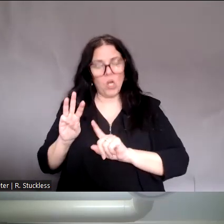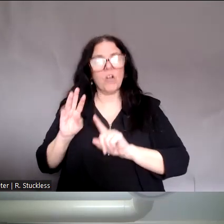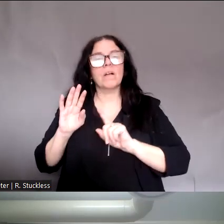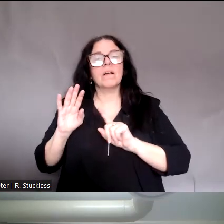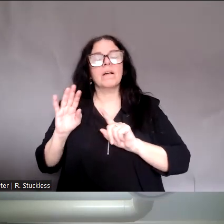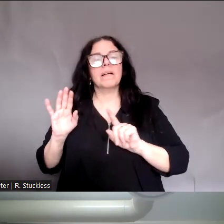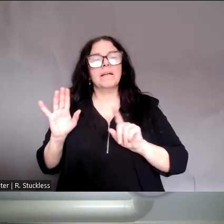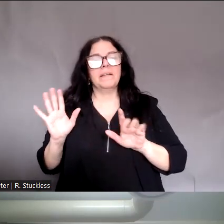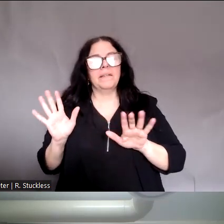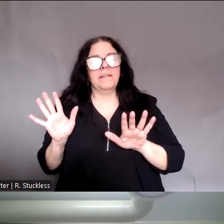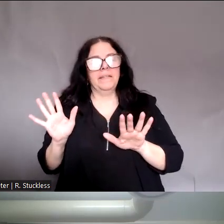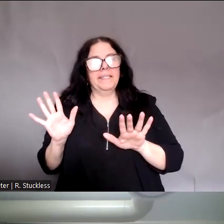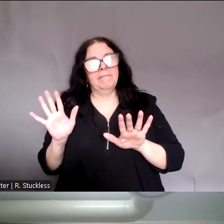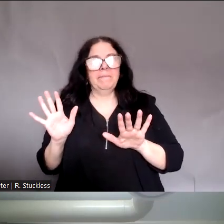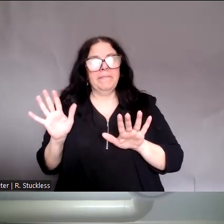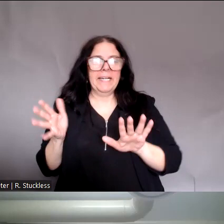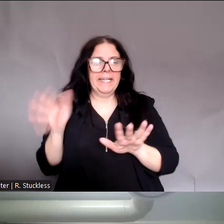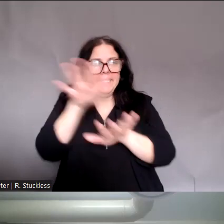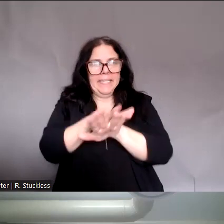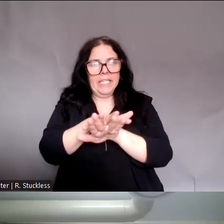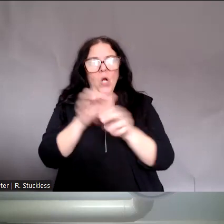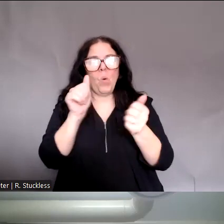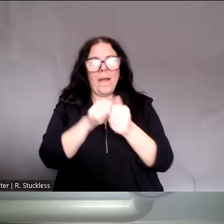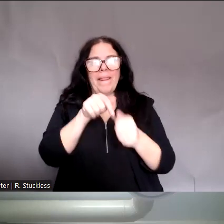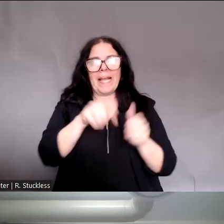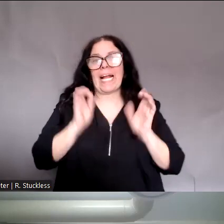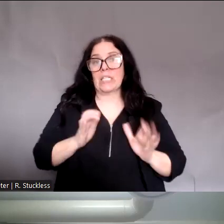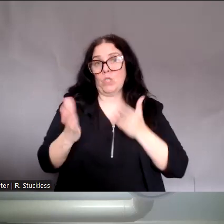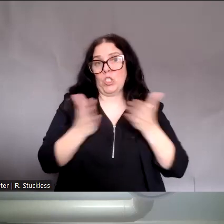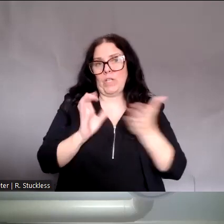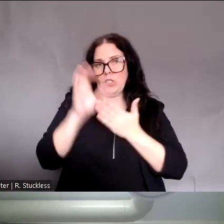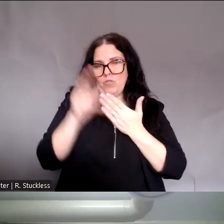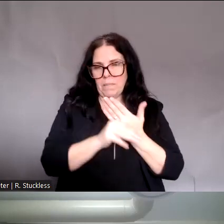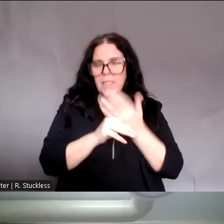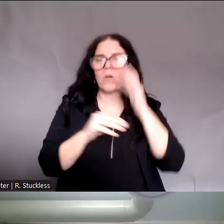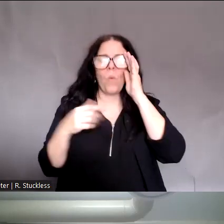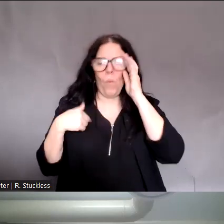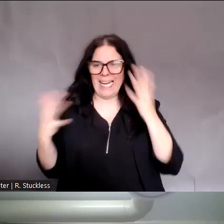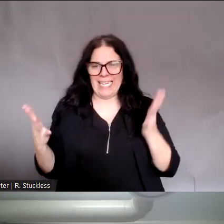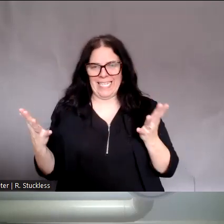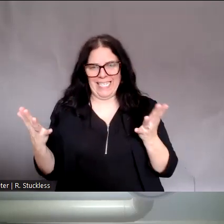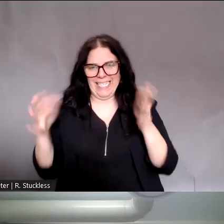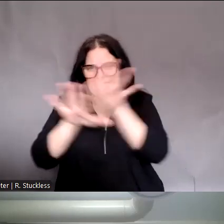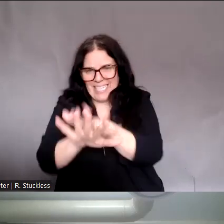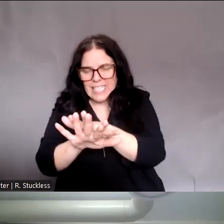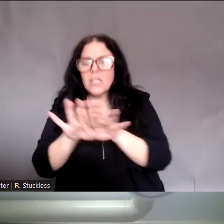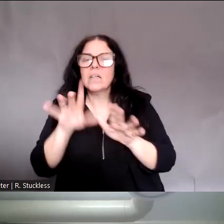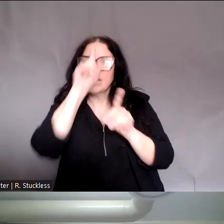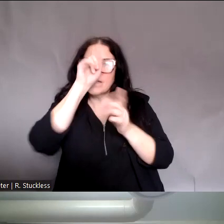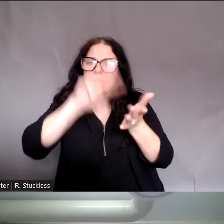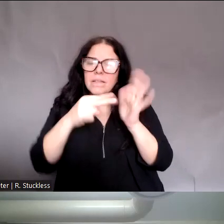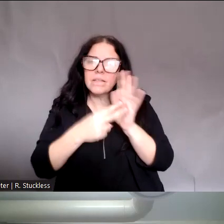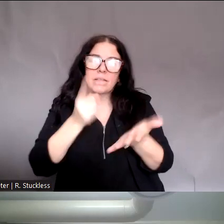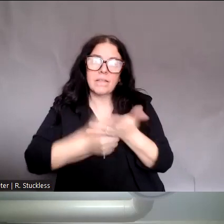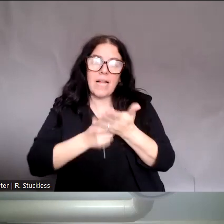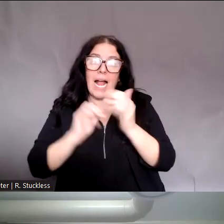overlaid that on top of the customer service curriculum to talk about how working with someone in